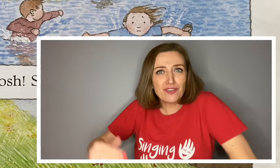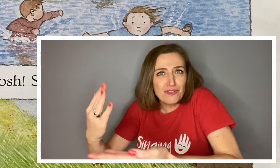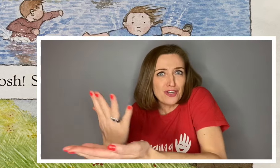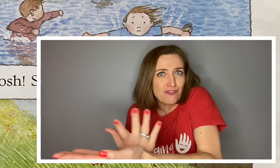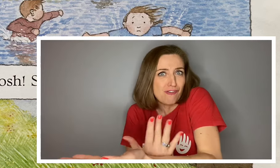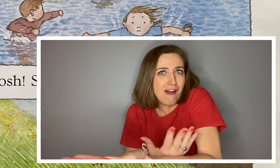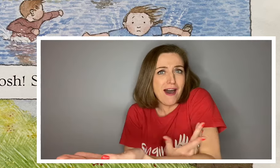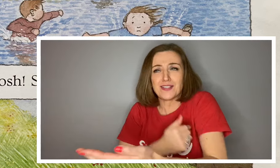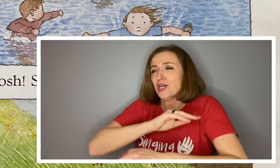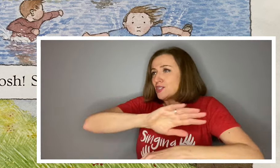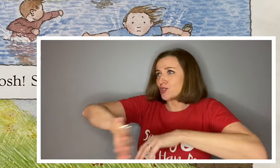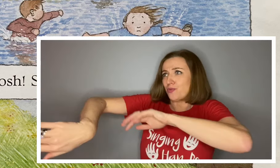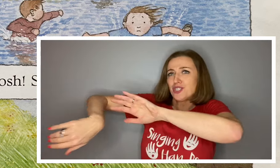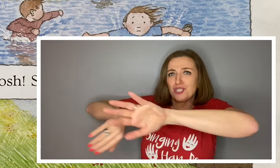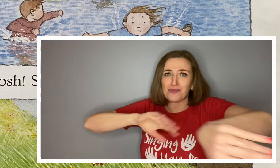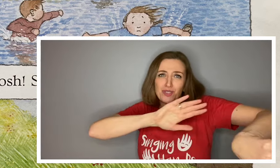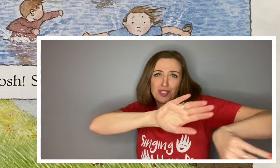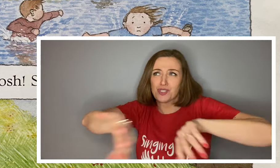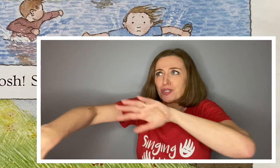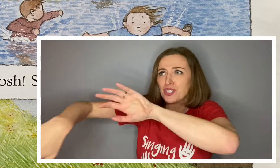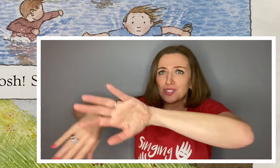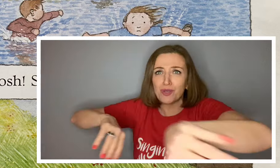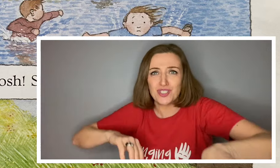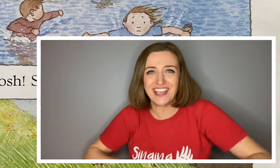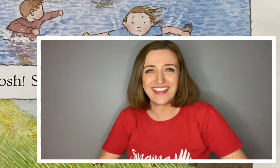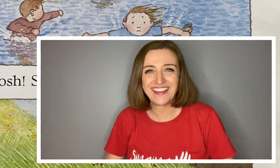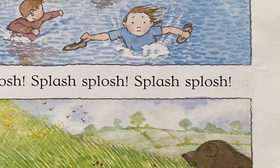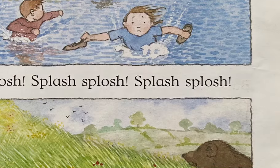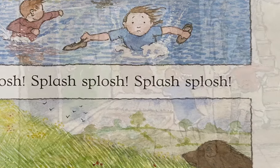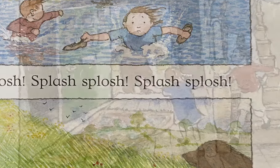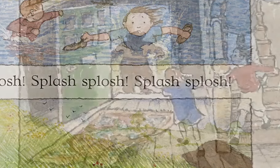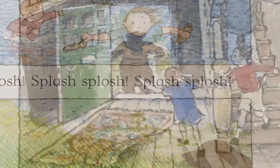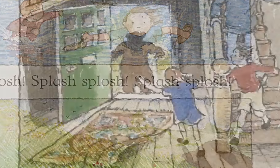Back through the grass. Swishy, swashy, swishy, swashy.